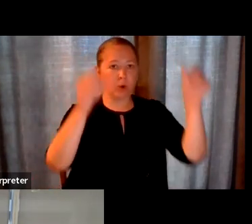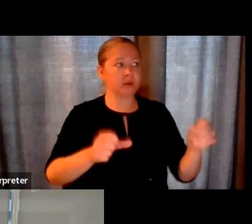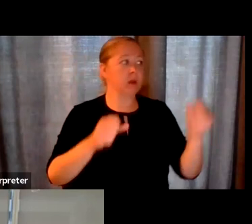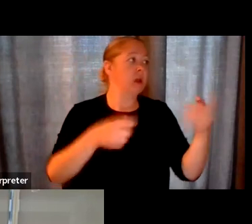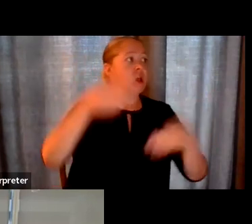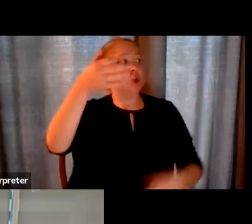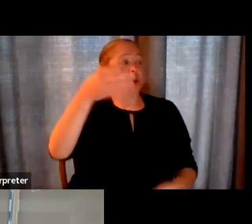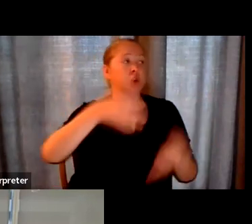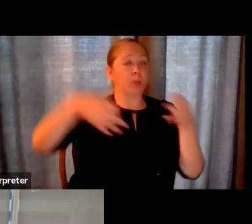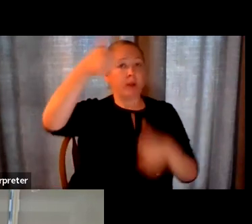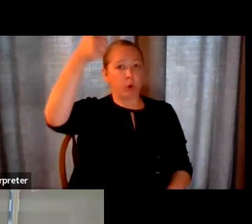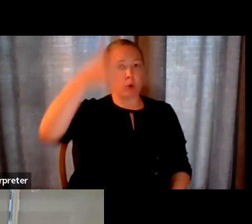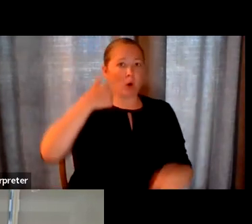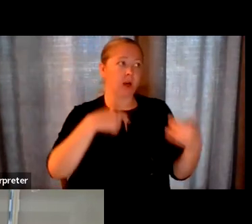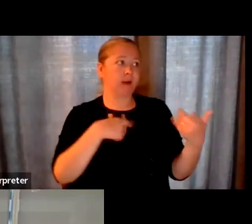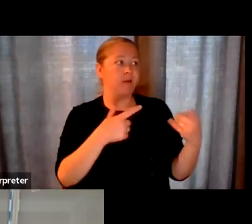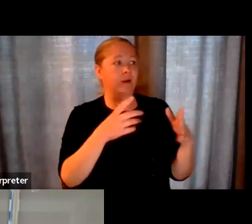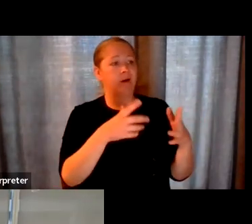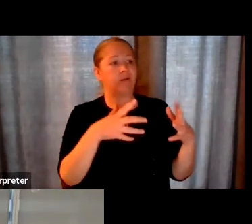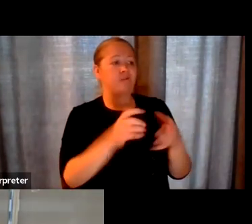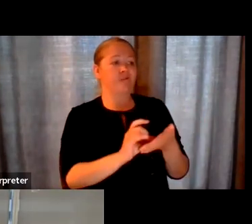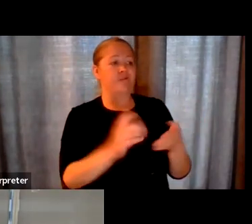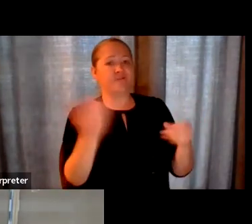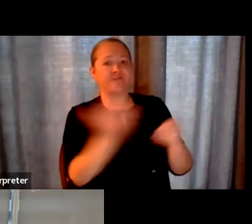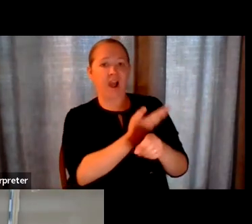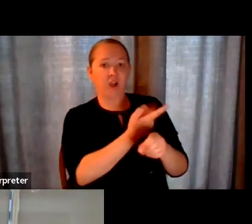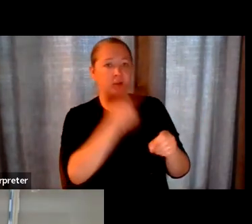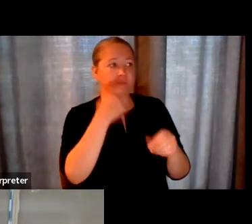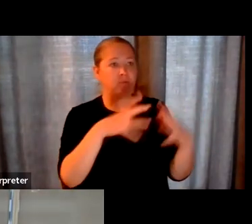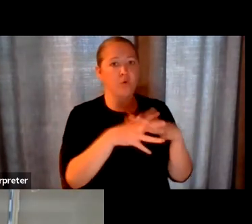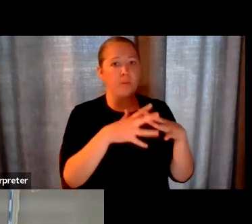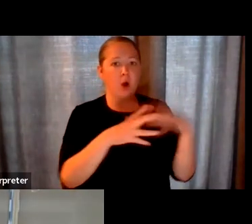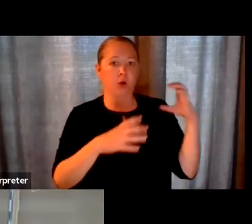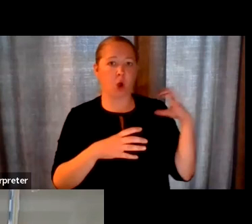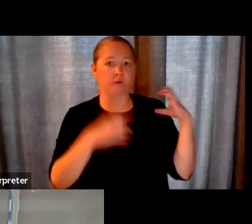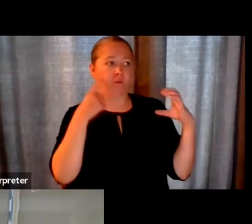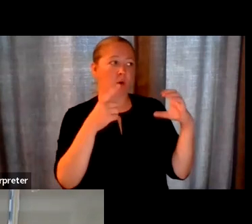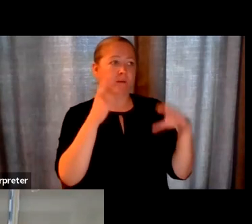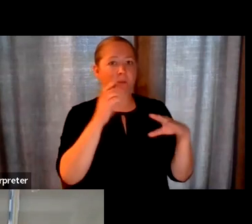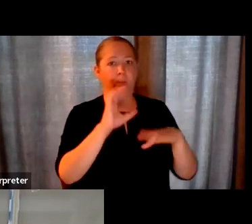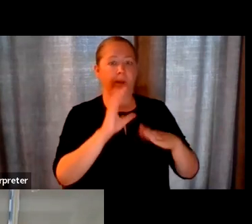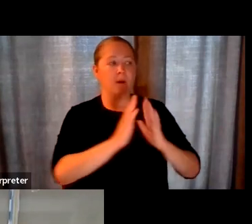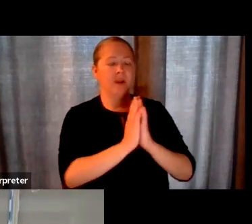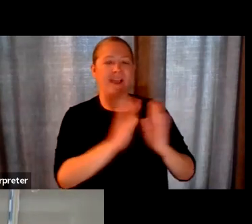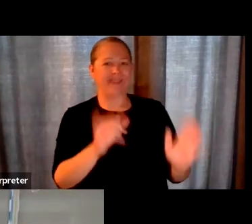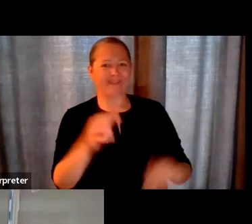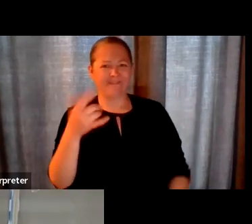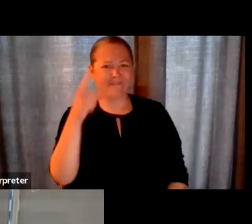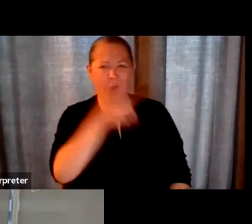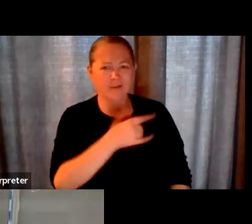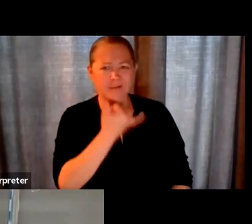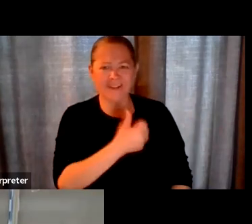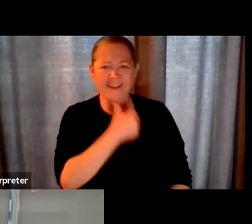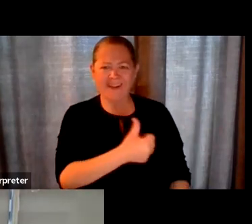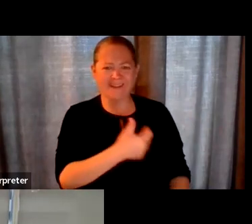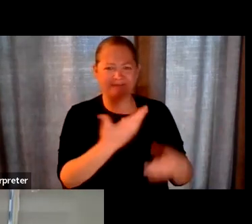who lost his job for praying after games, which he didn't lose his job and is so just blatantly false. So give us